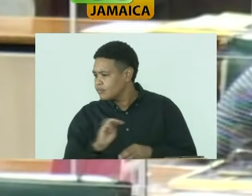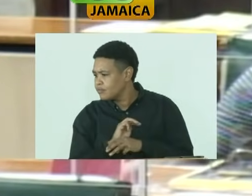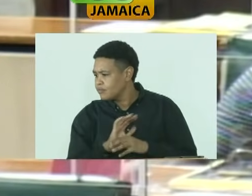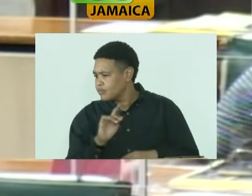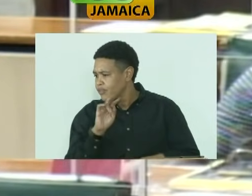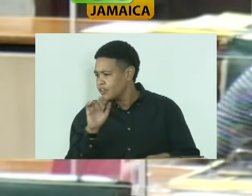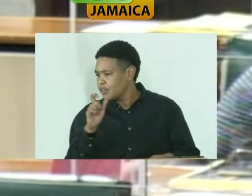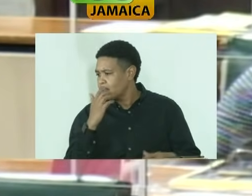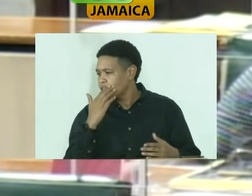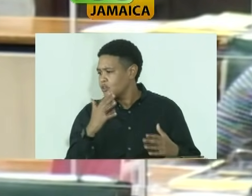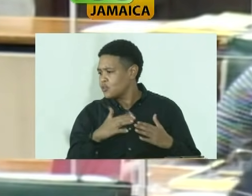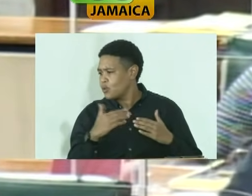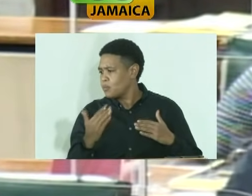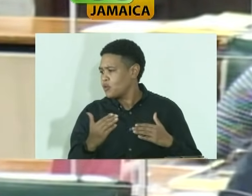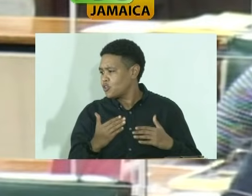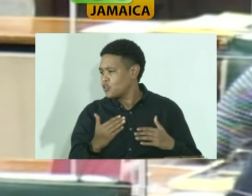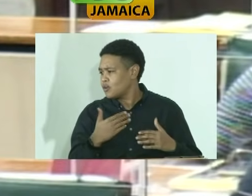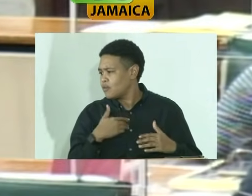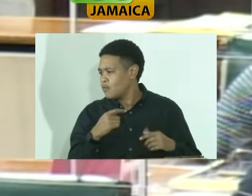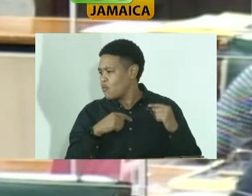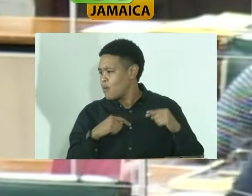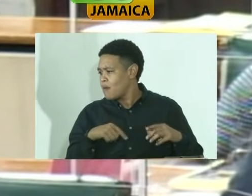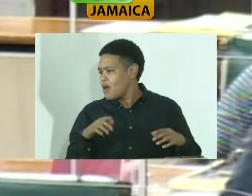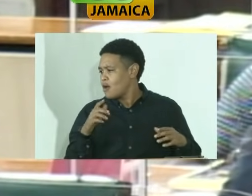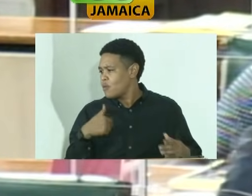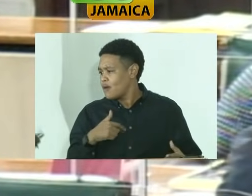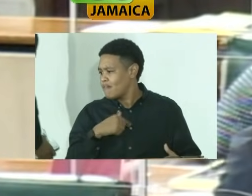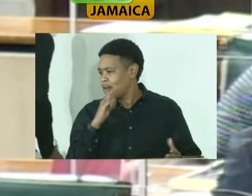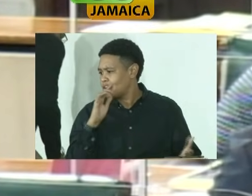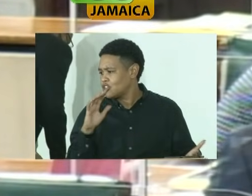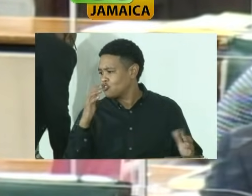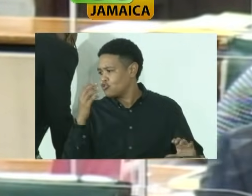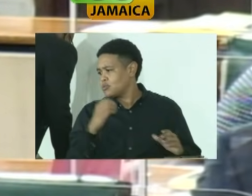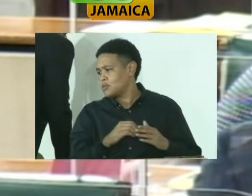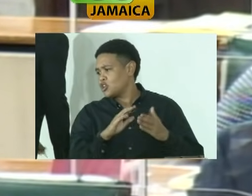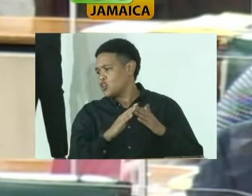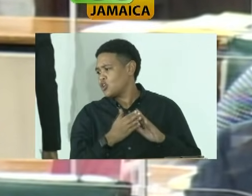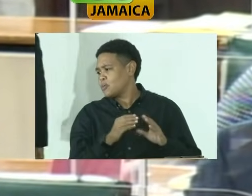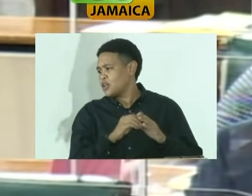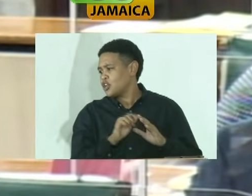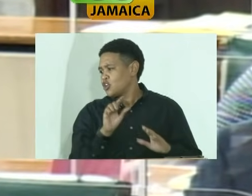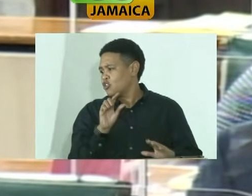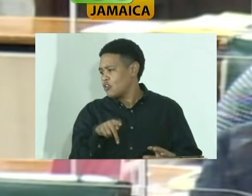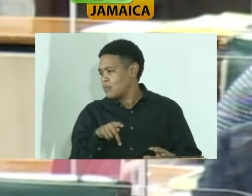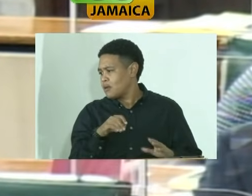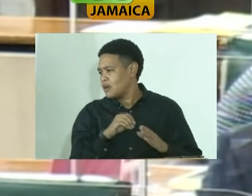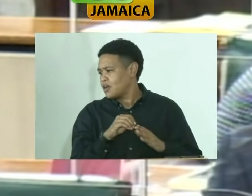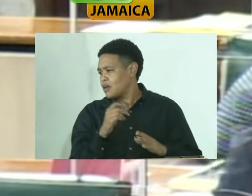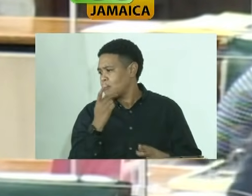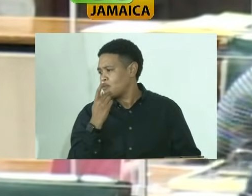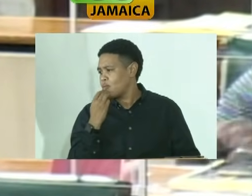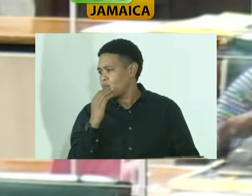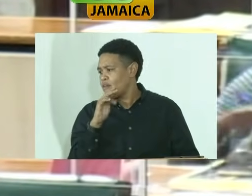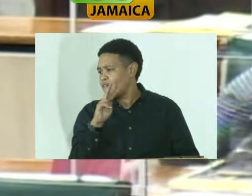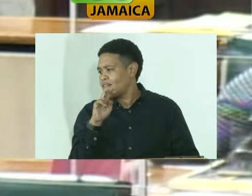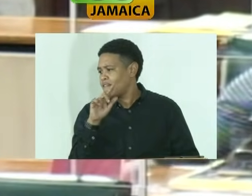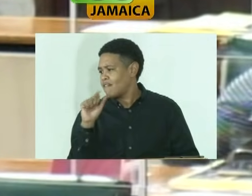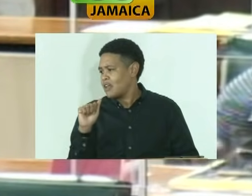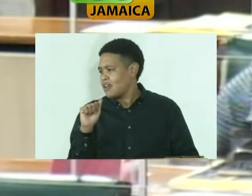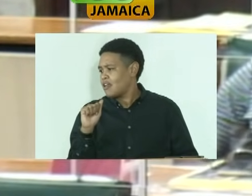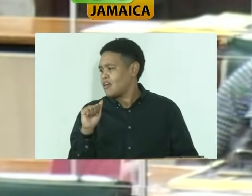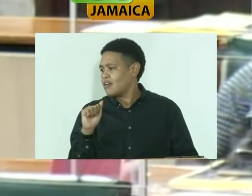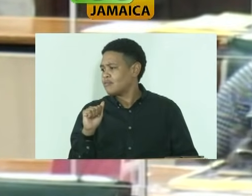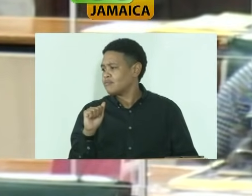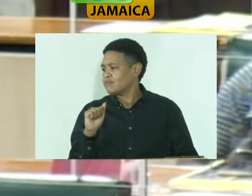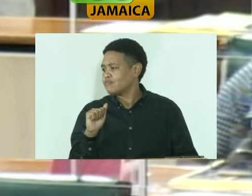I will say, my lady, is that we have had disruption in the communities in Gregory Park, in Portmore Villa, communities known